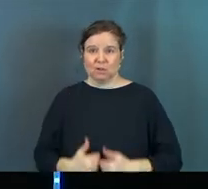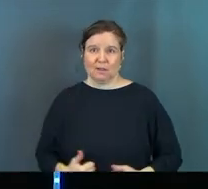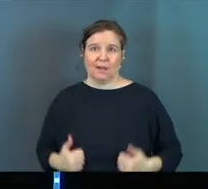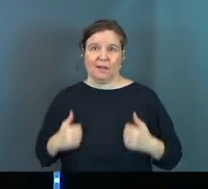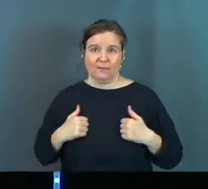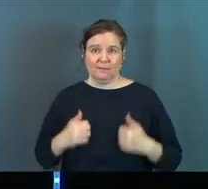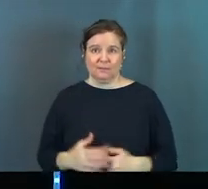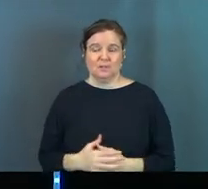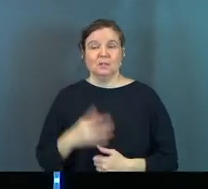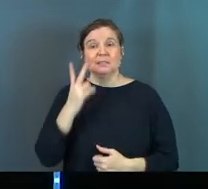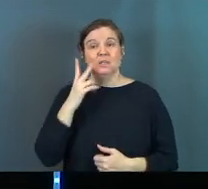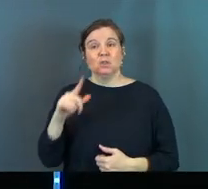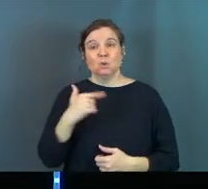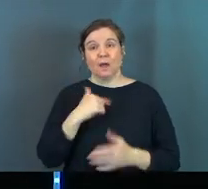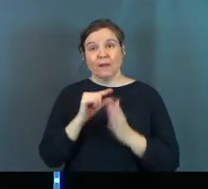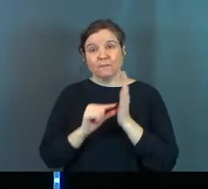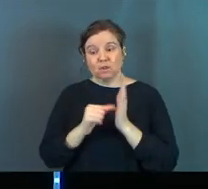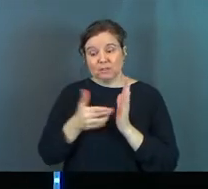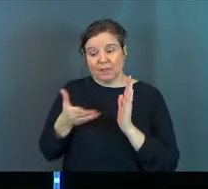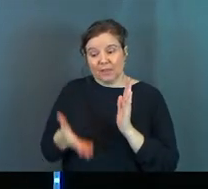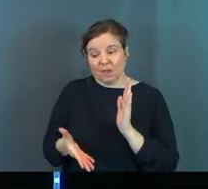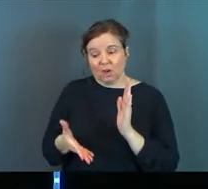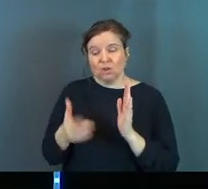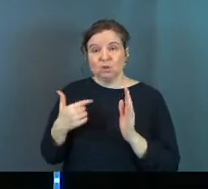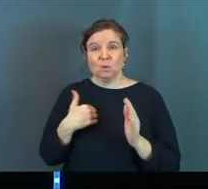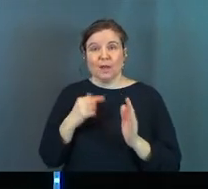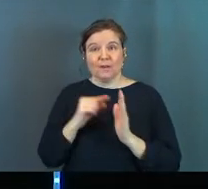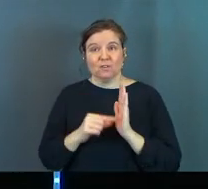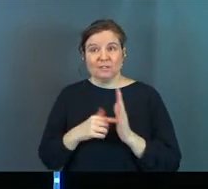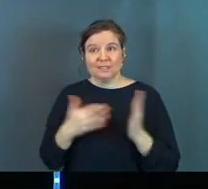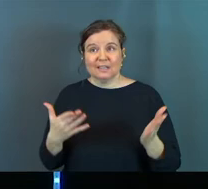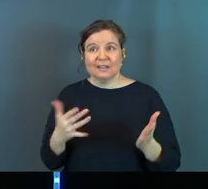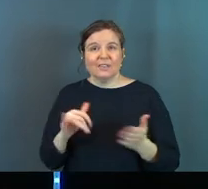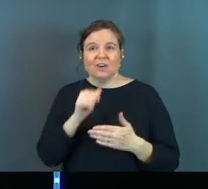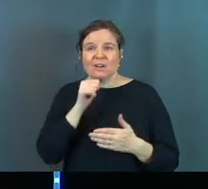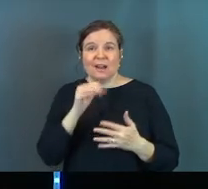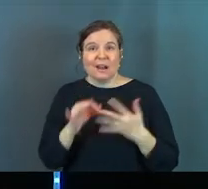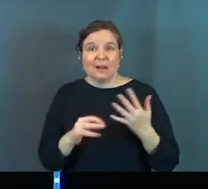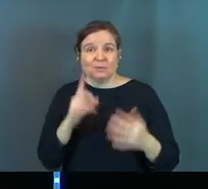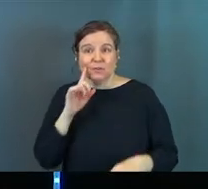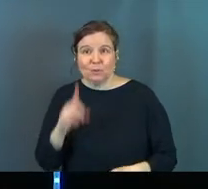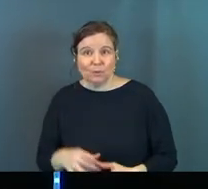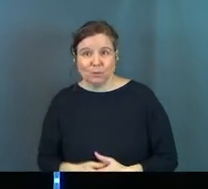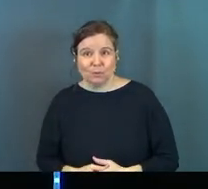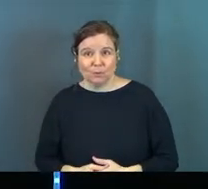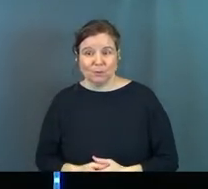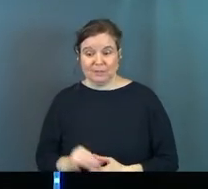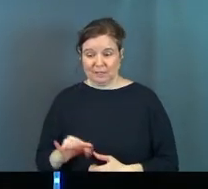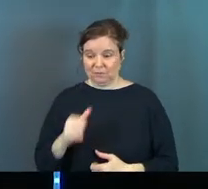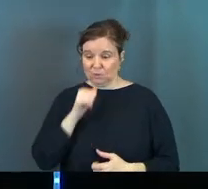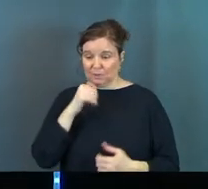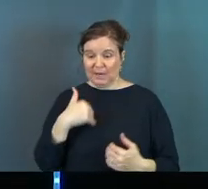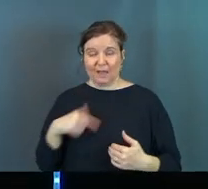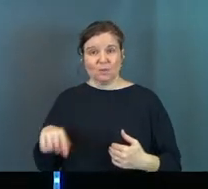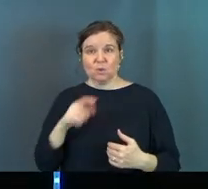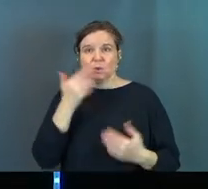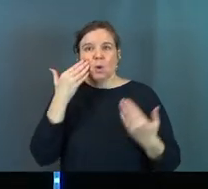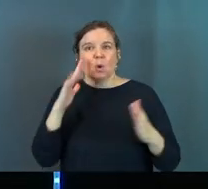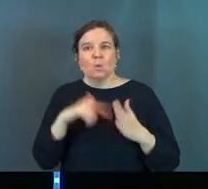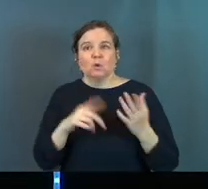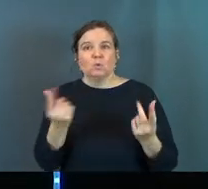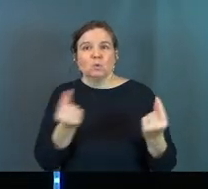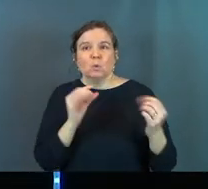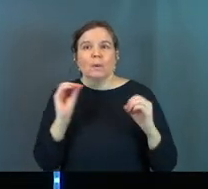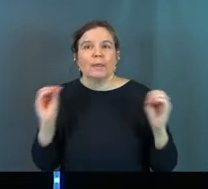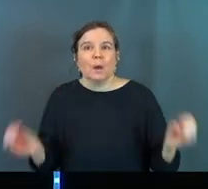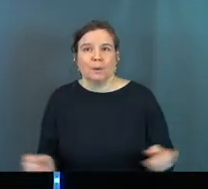lives. See, you got verses in there. You got verses in here that they're not optional for you. If you didn't have those, you don't know what you